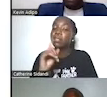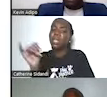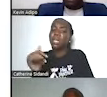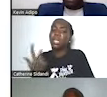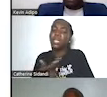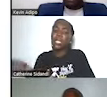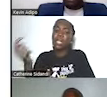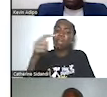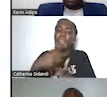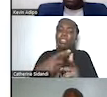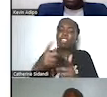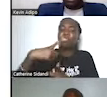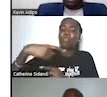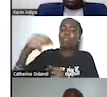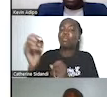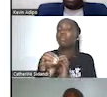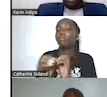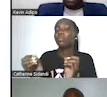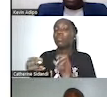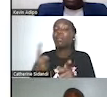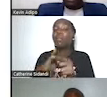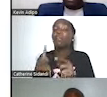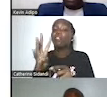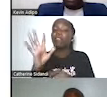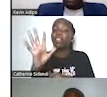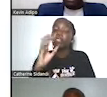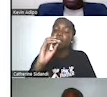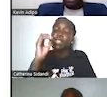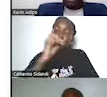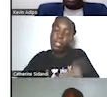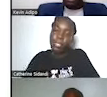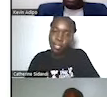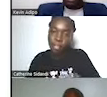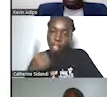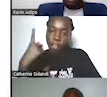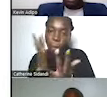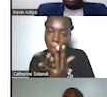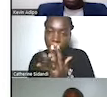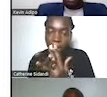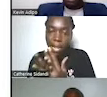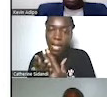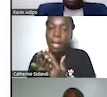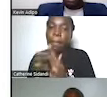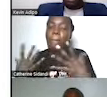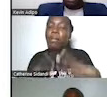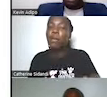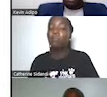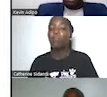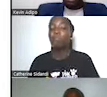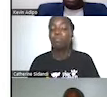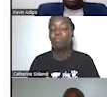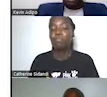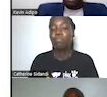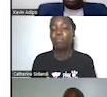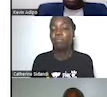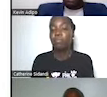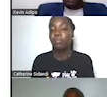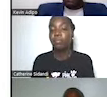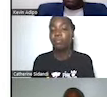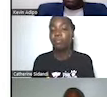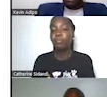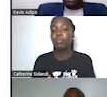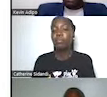One that will fit into your culture, it takes 45 days. For the middle level roles, yeah. All right, thank